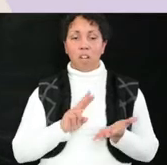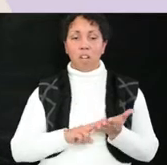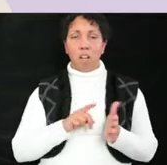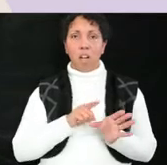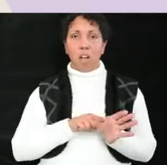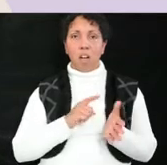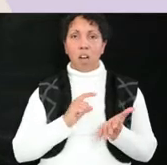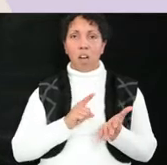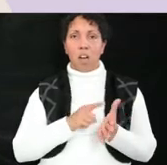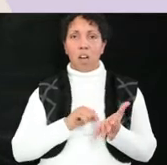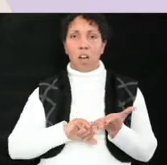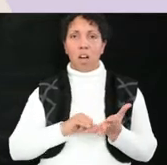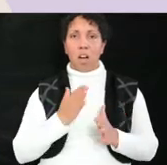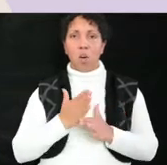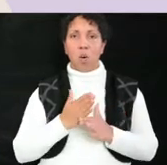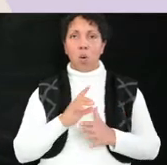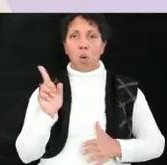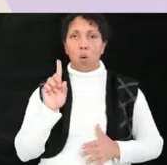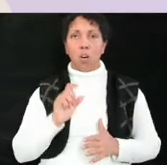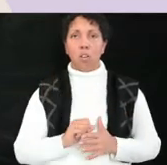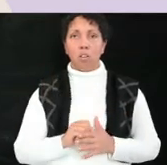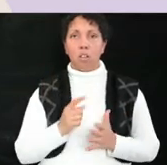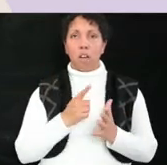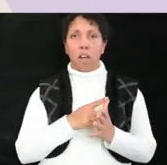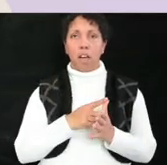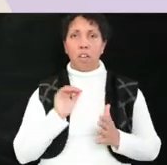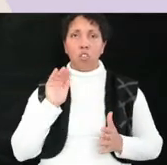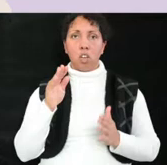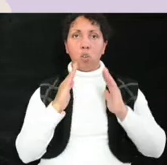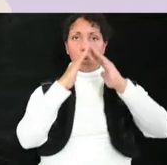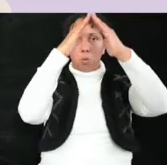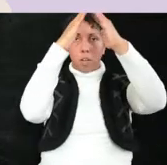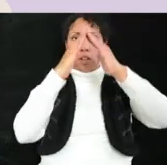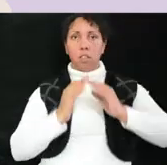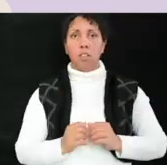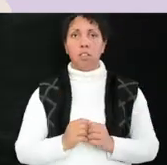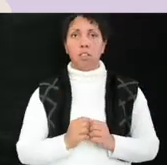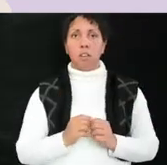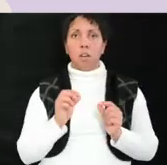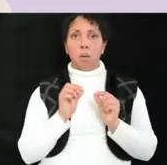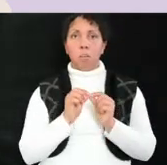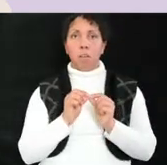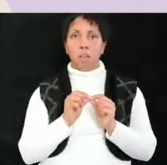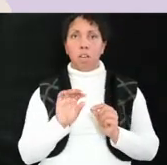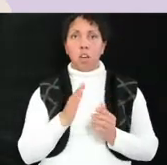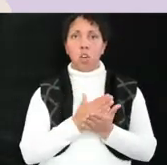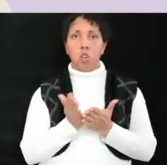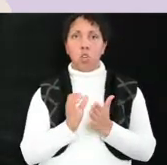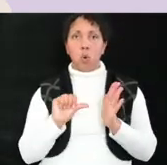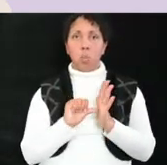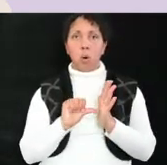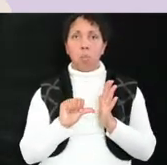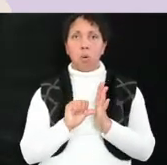do? A. Travel through space. B. Sort things out if adults aren't listening to you.